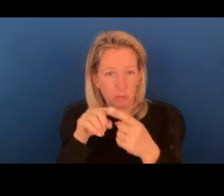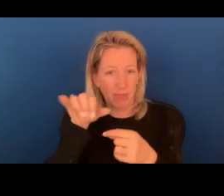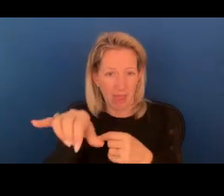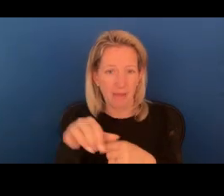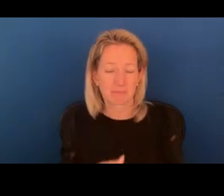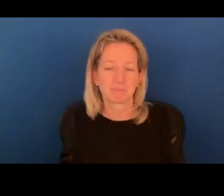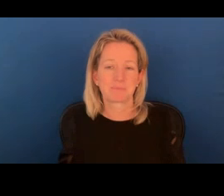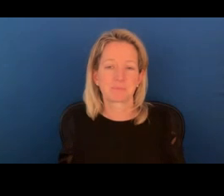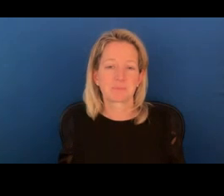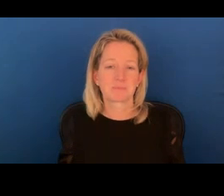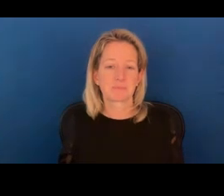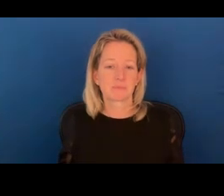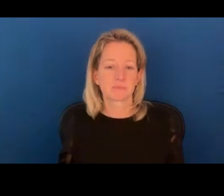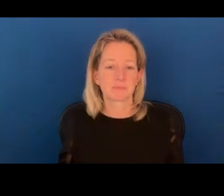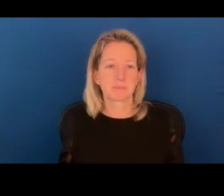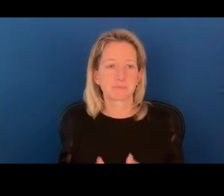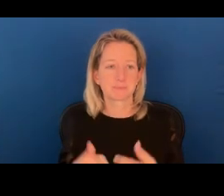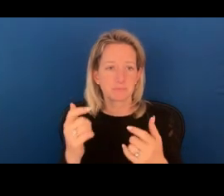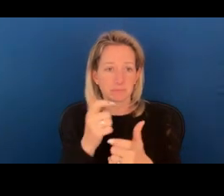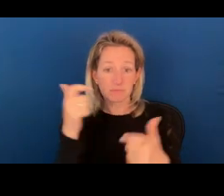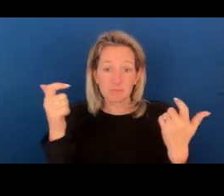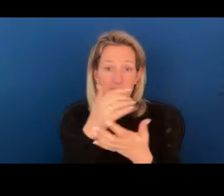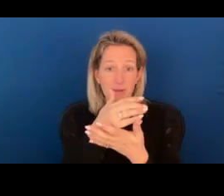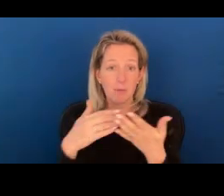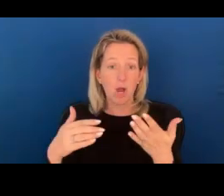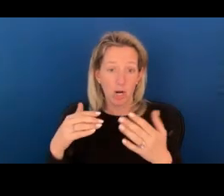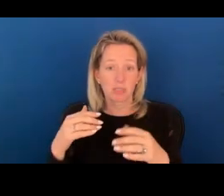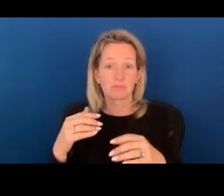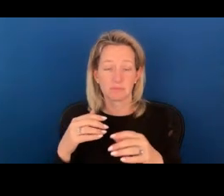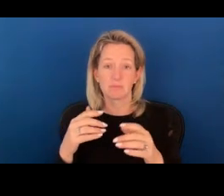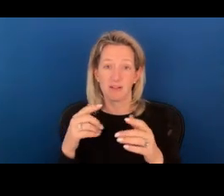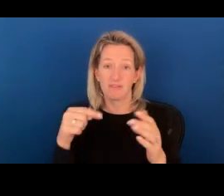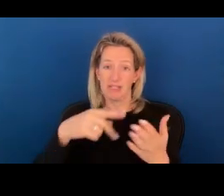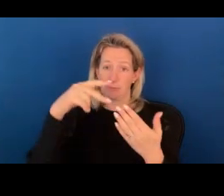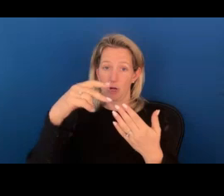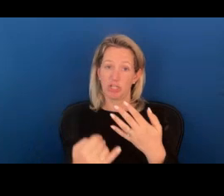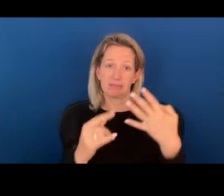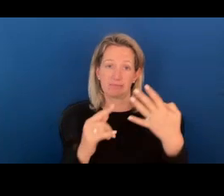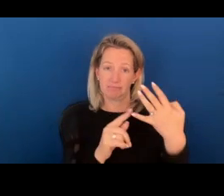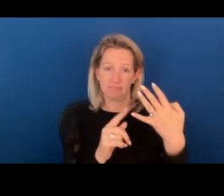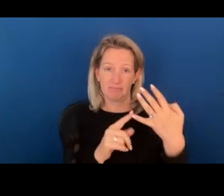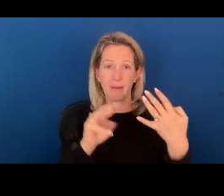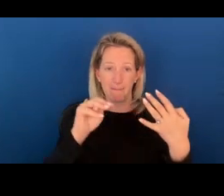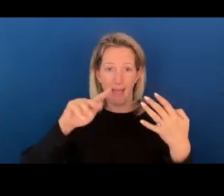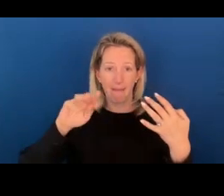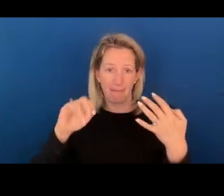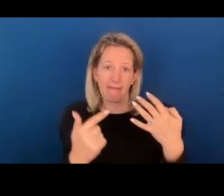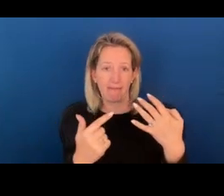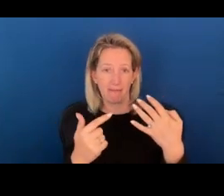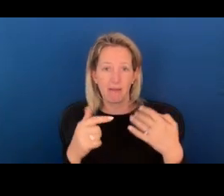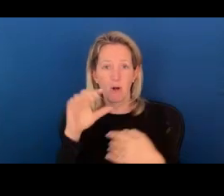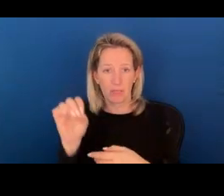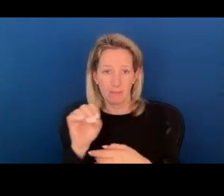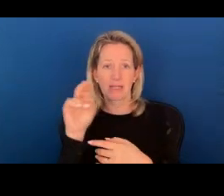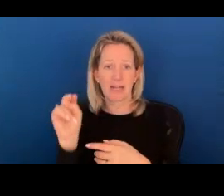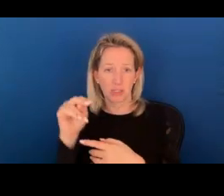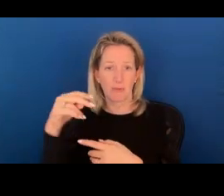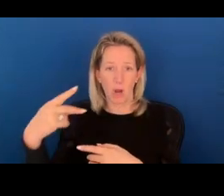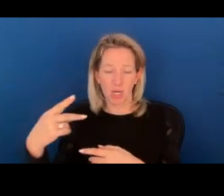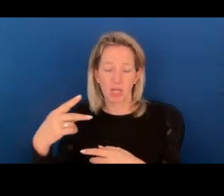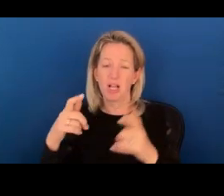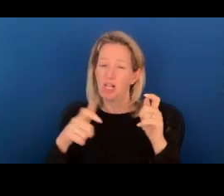big portion of the project is doing the mapping within Olympic National Park. It is a large and remote rural coastline. Next,